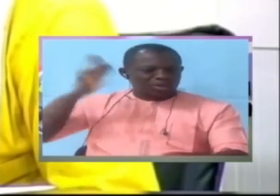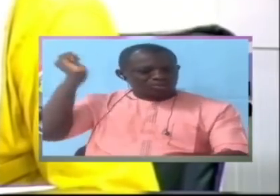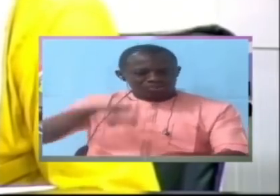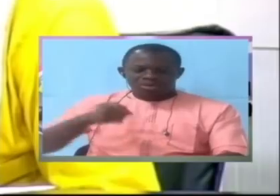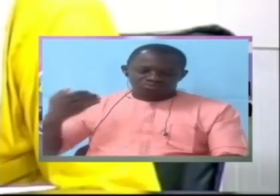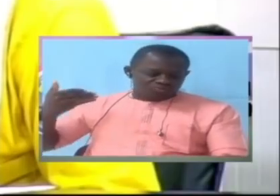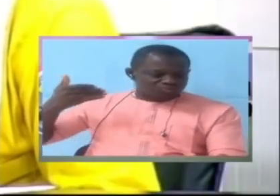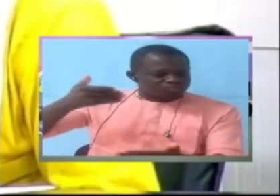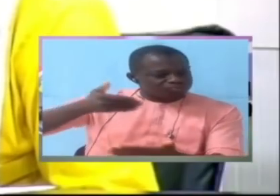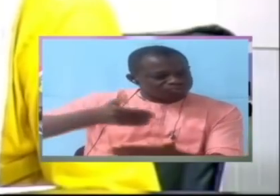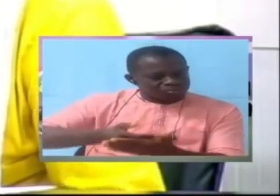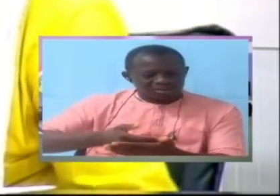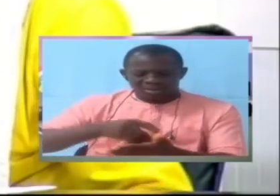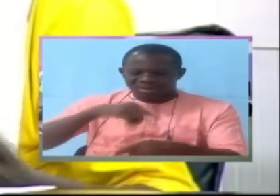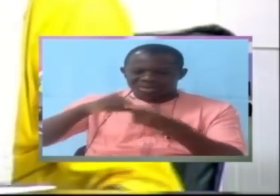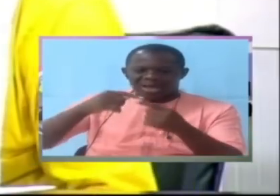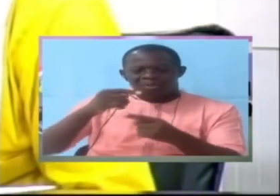to a point.